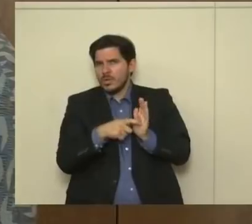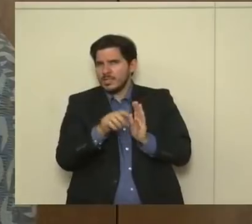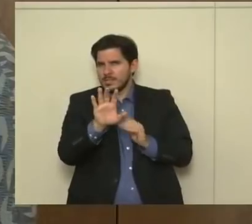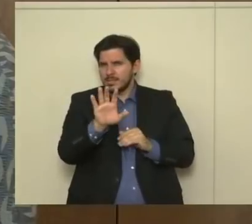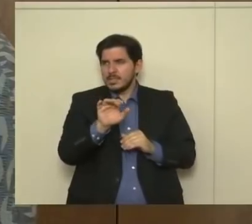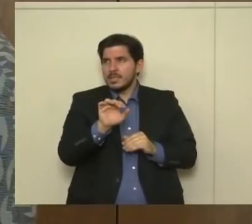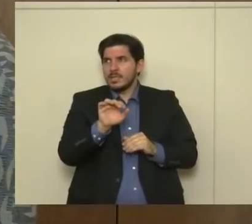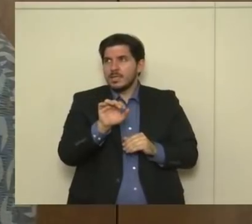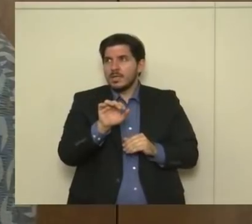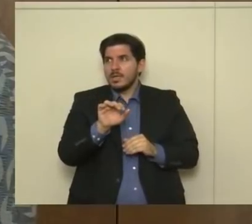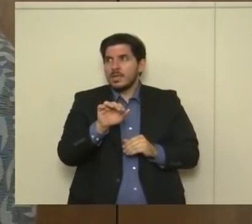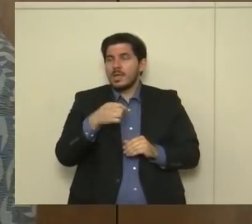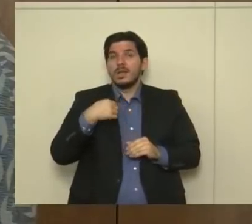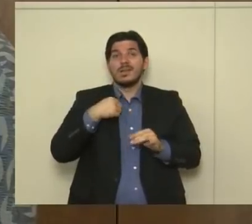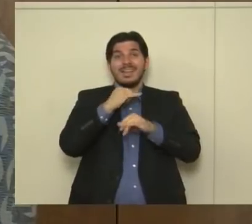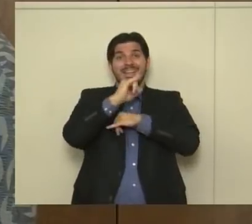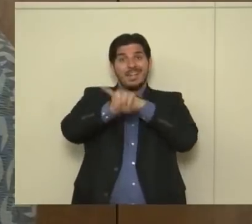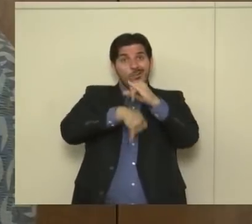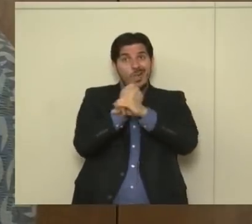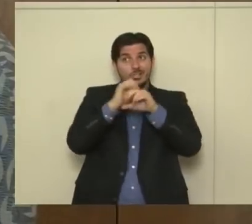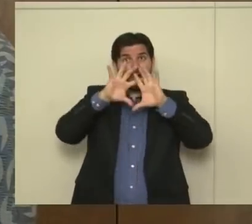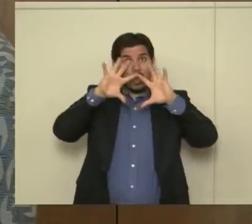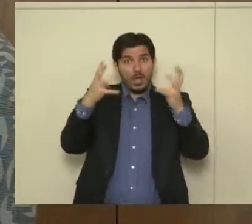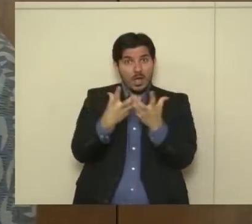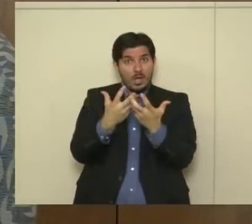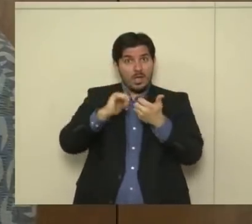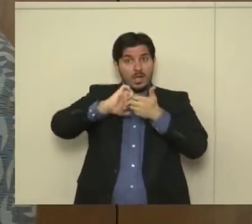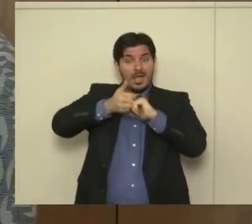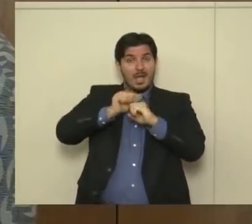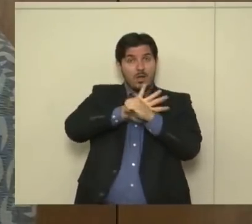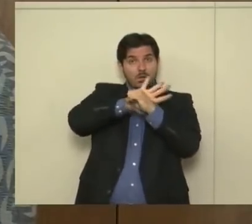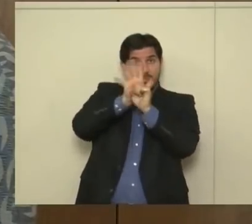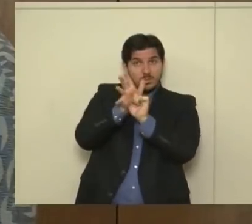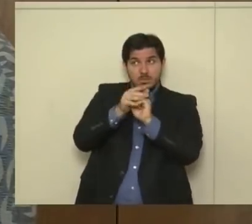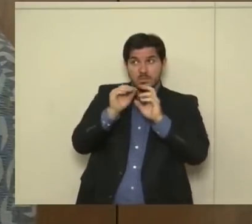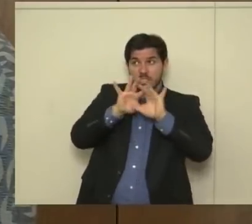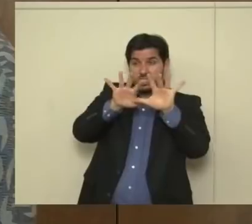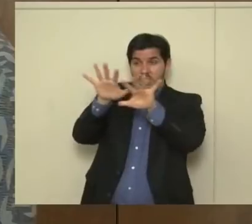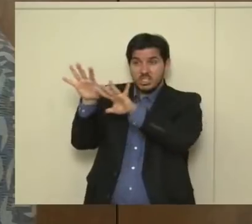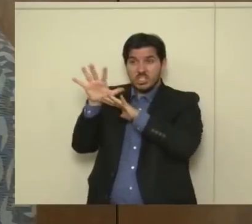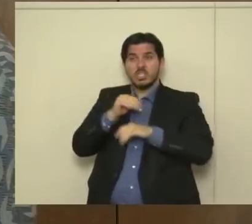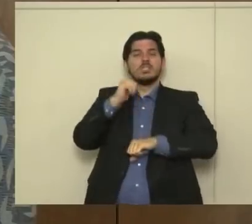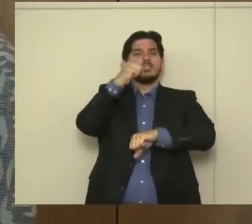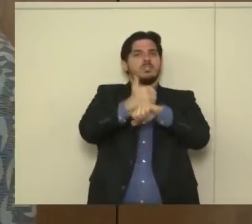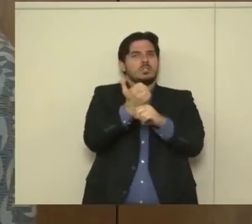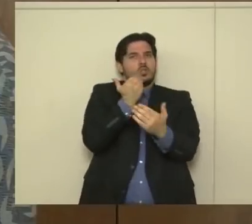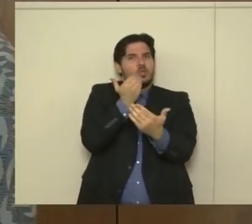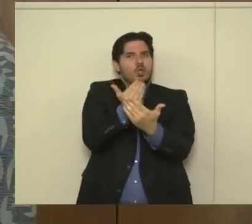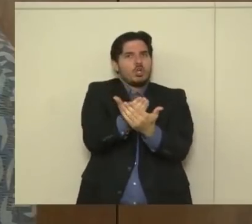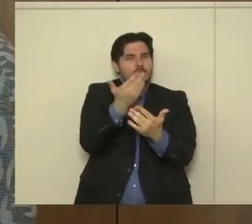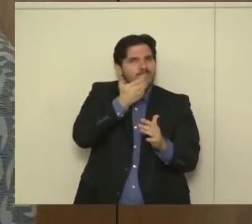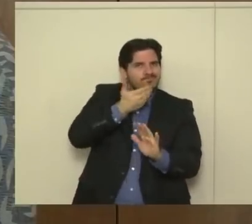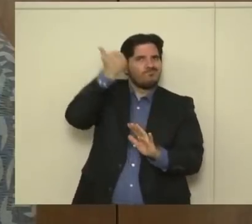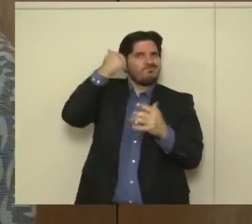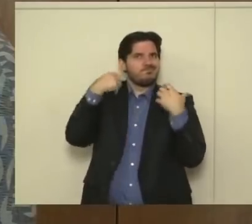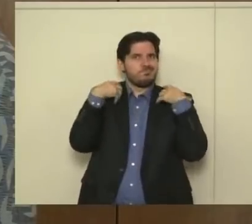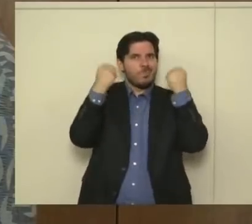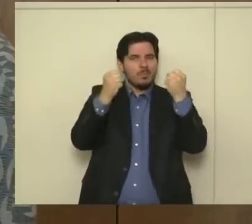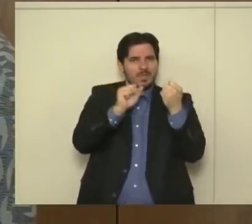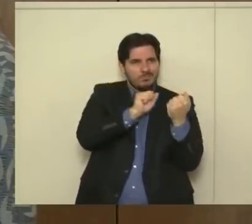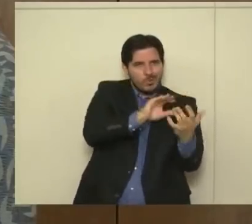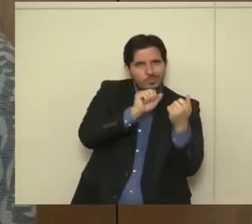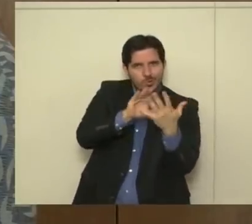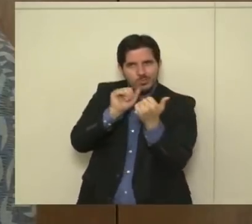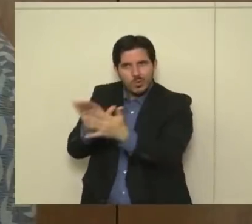out internationally in addressing this pandemic, better public health measures, we're seeing a lower, in the southern